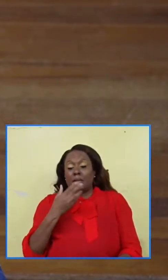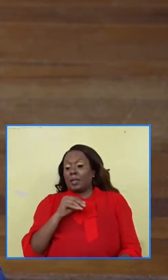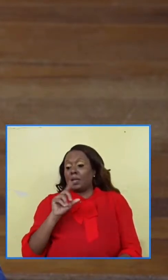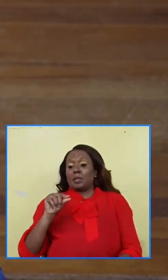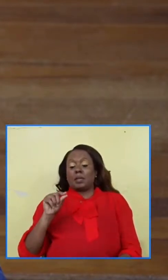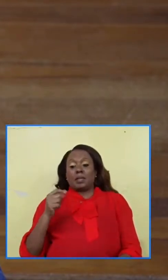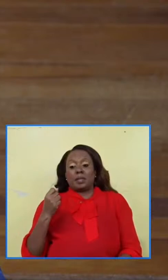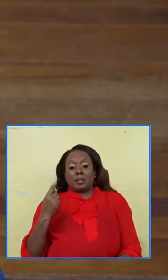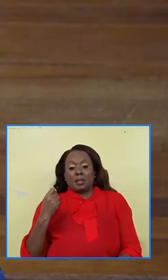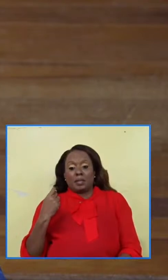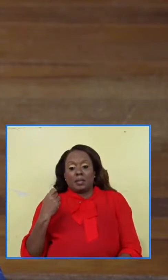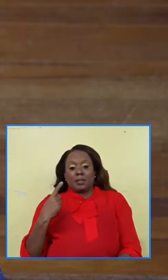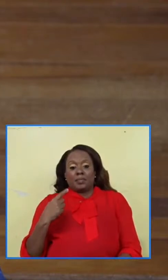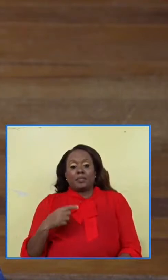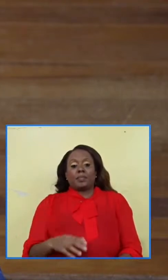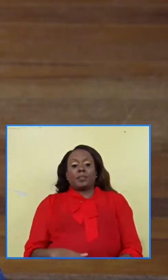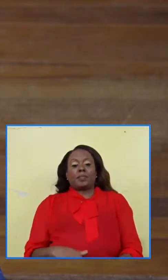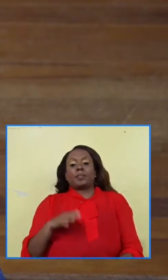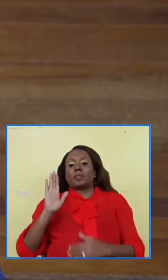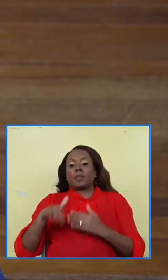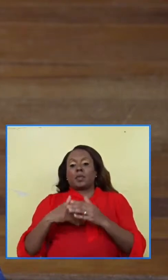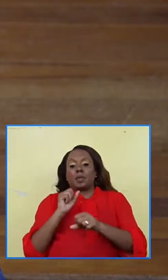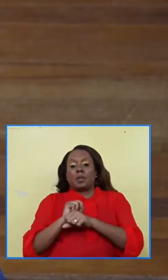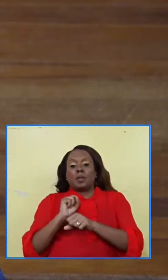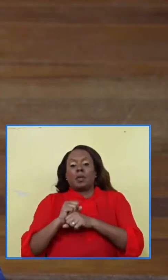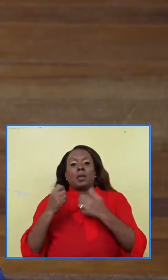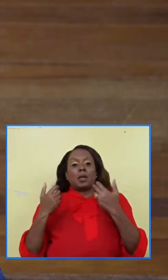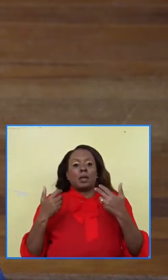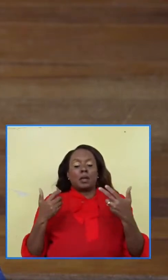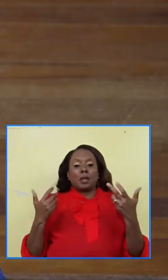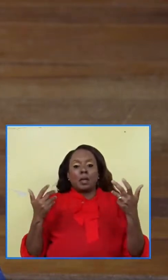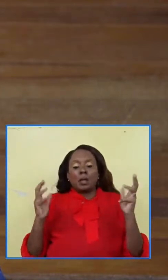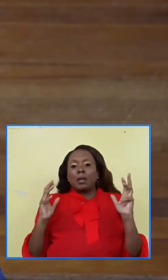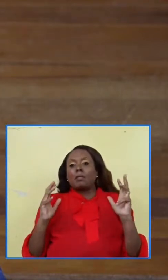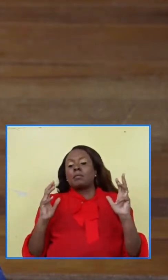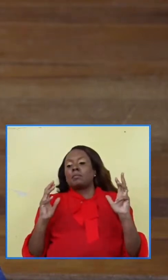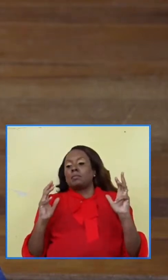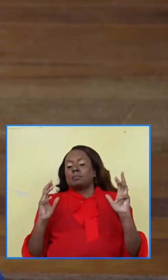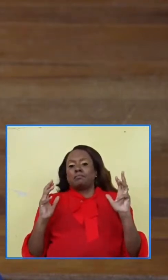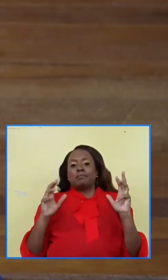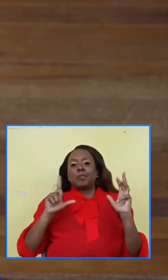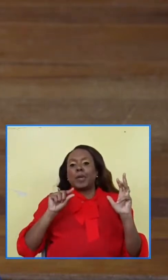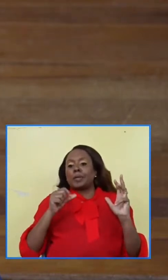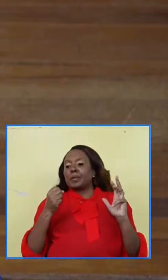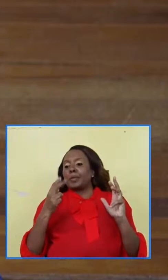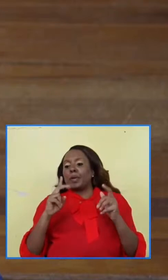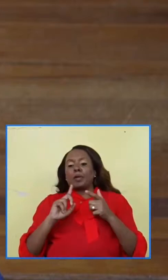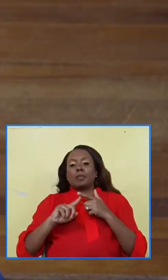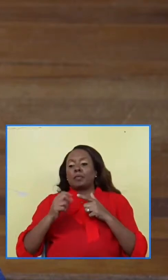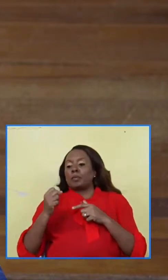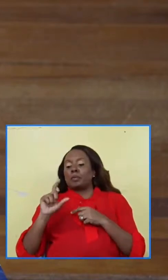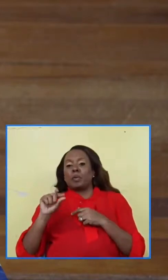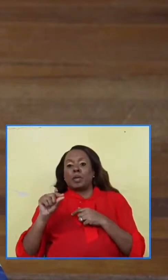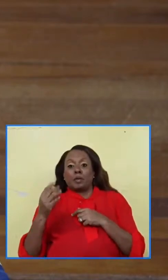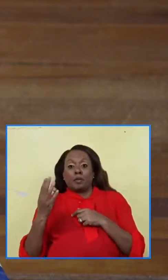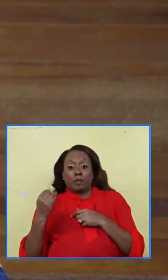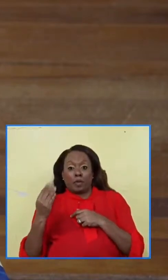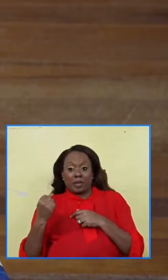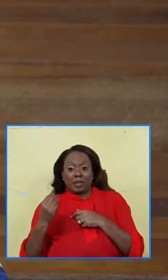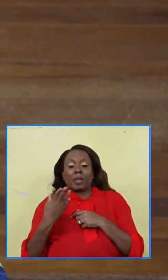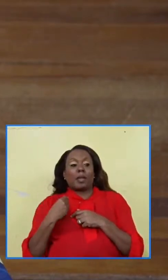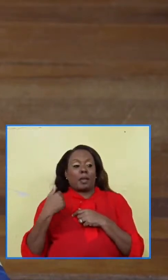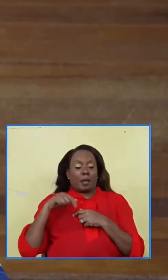audit fieldwork has been completed for that audit from 2012 to 2014, and